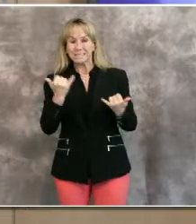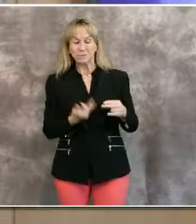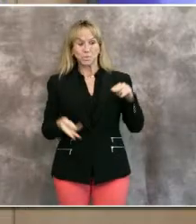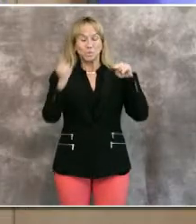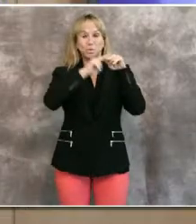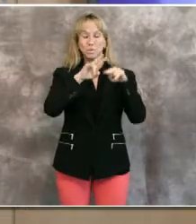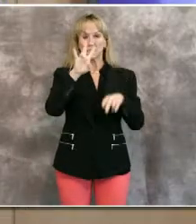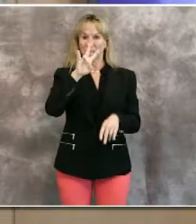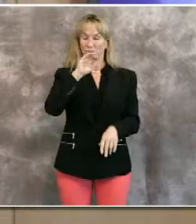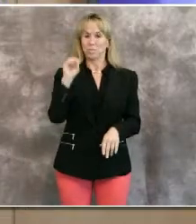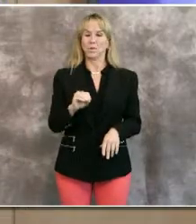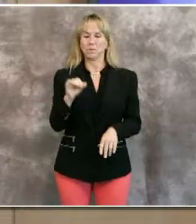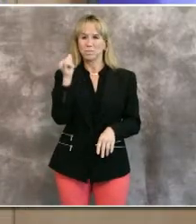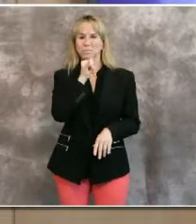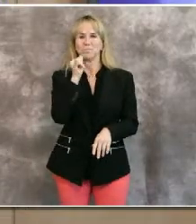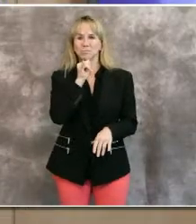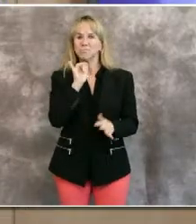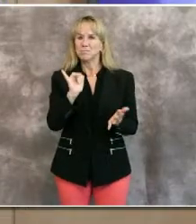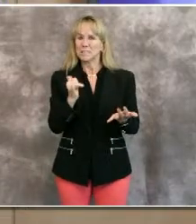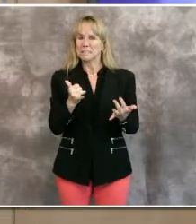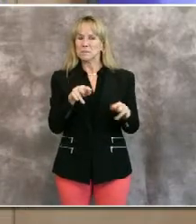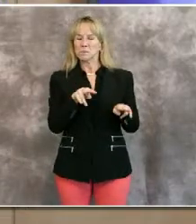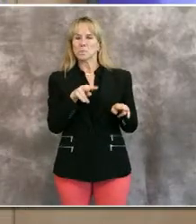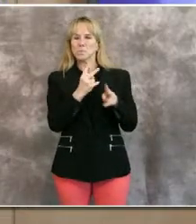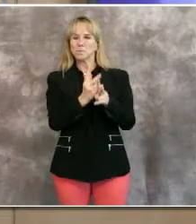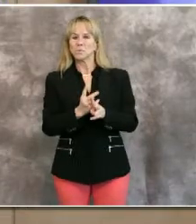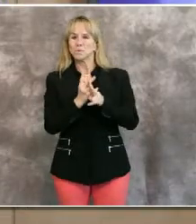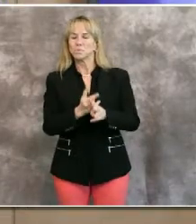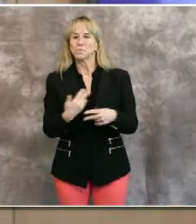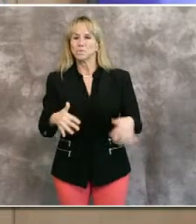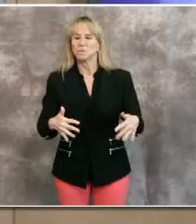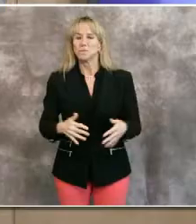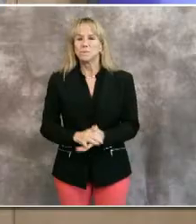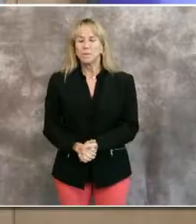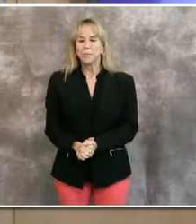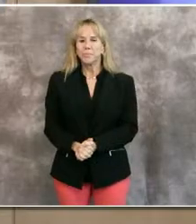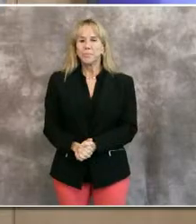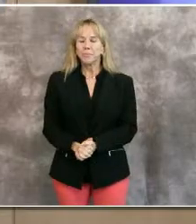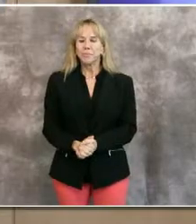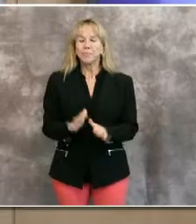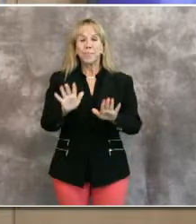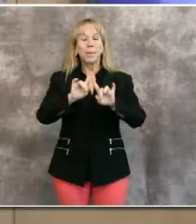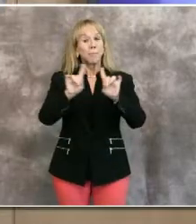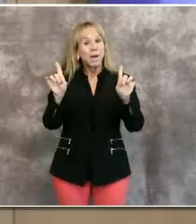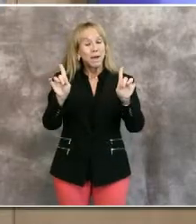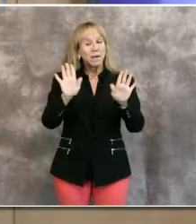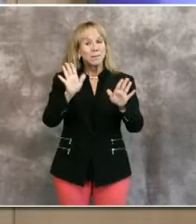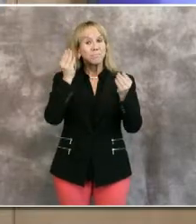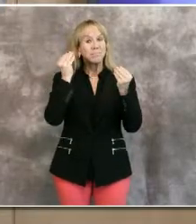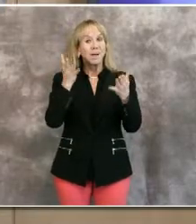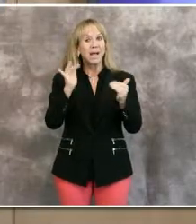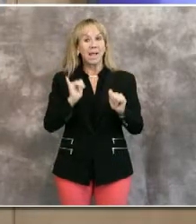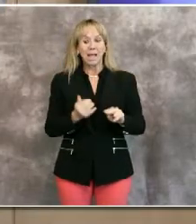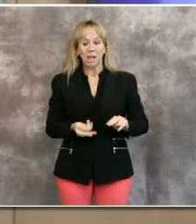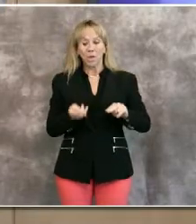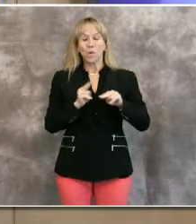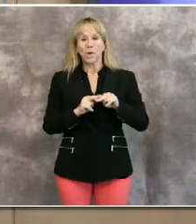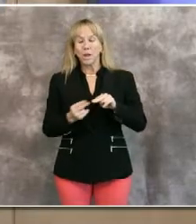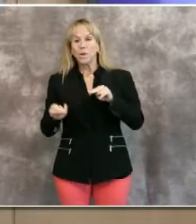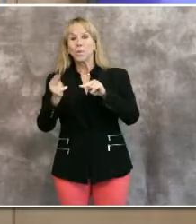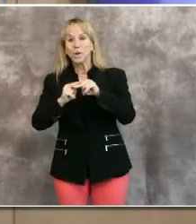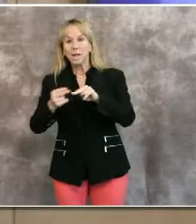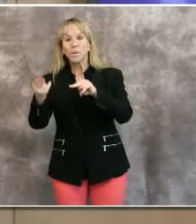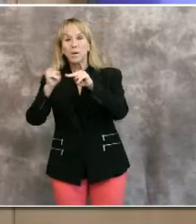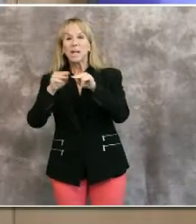up to 7% is very concerning. We're not alone. The rate of cases have been on the rise in